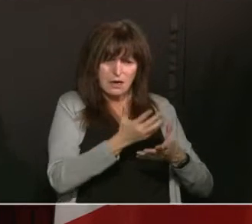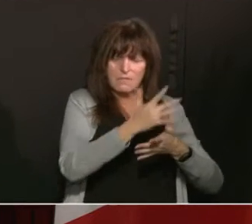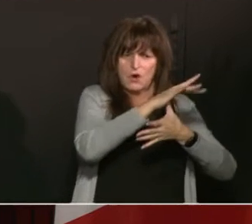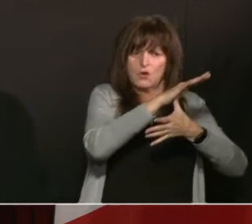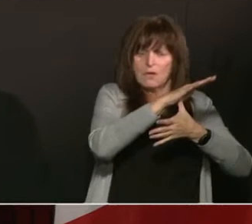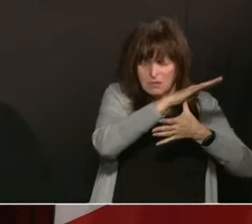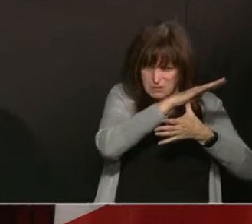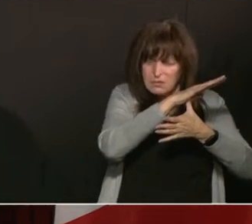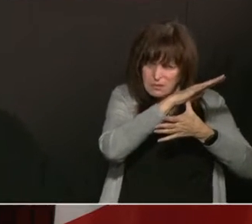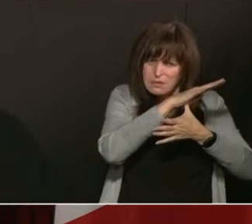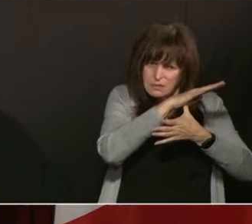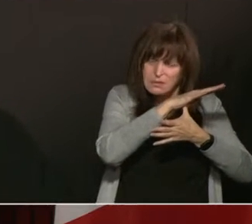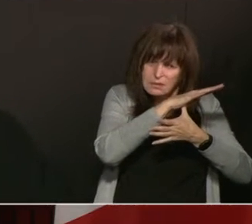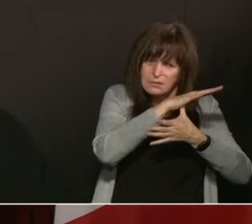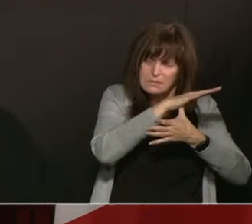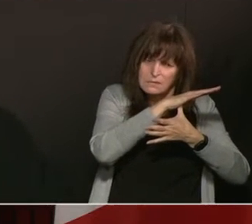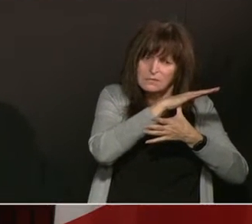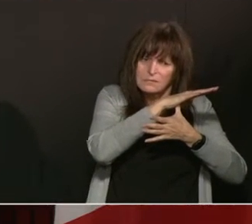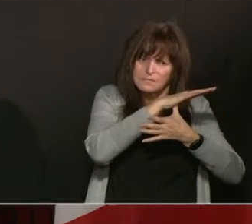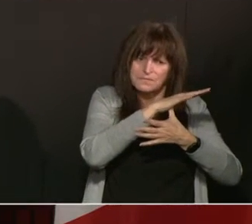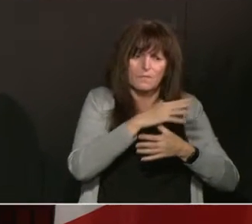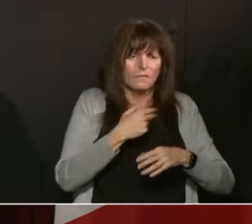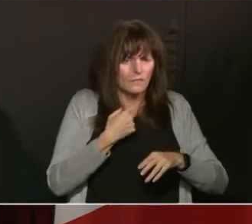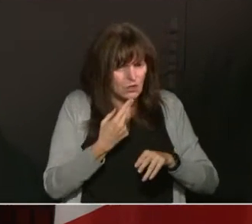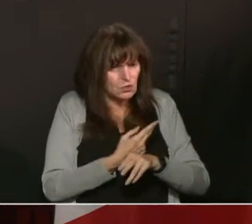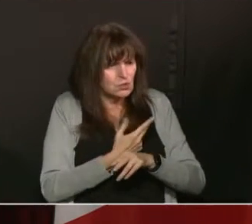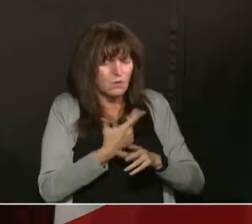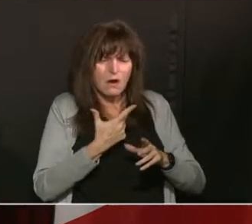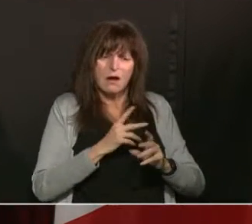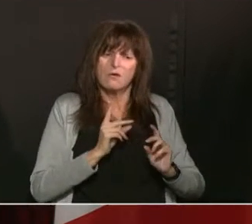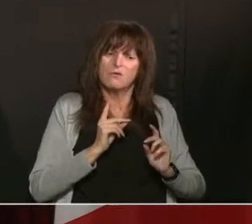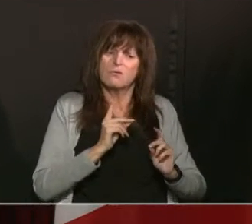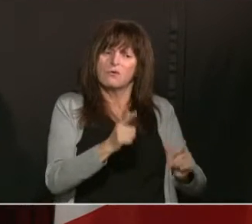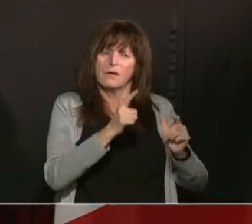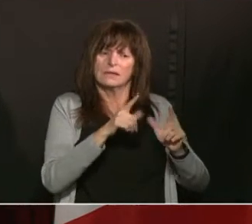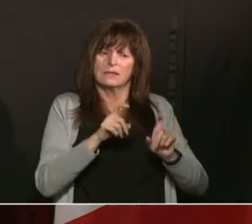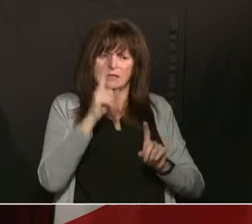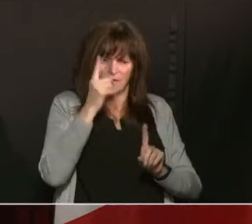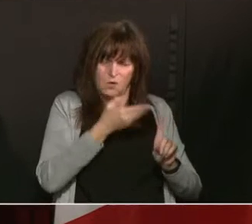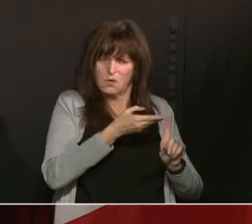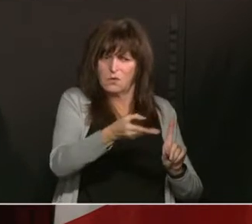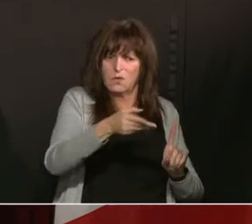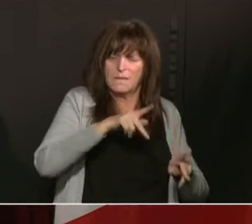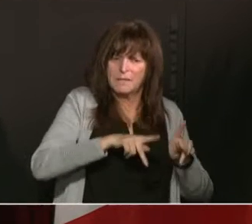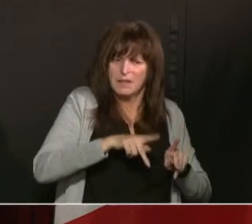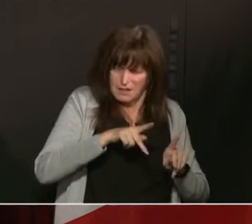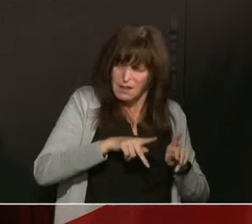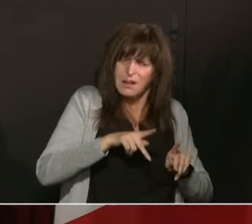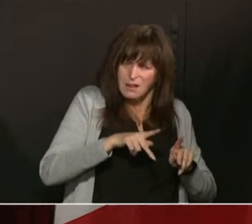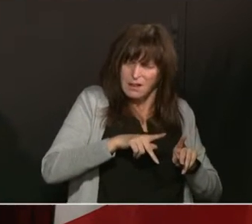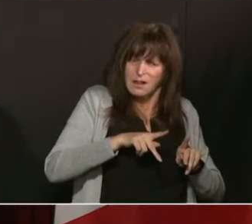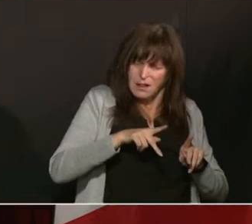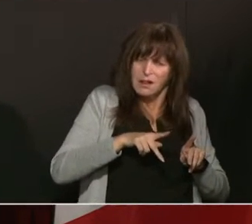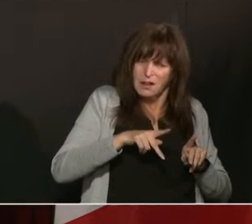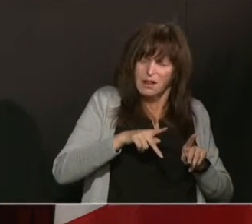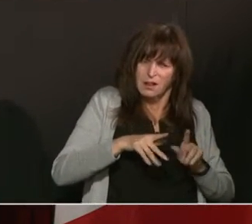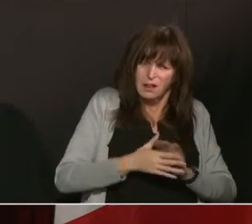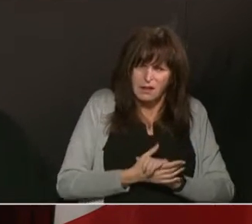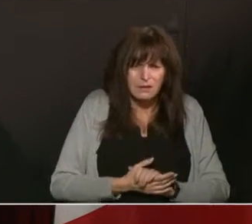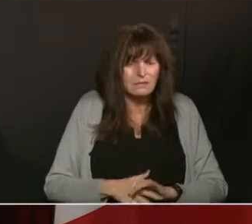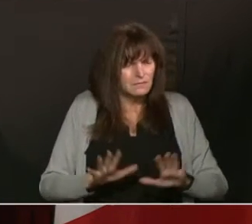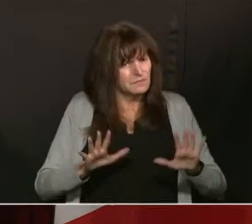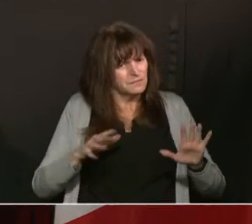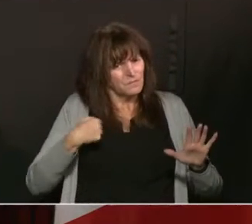trying to maintain an access point for rapid antigen testing for that population to keep them present. We're absolutely anticipating that we'd have